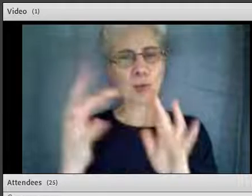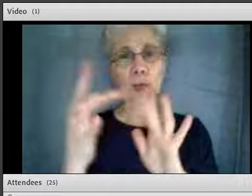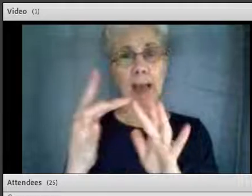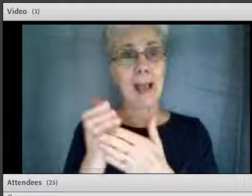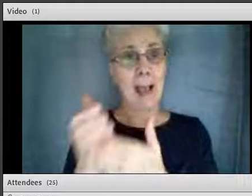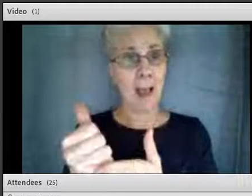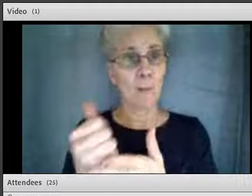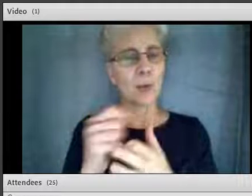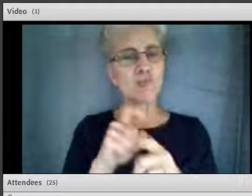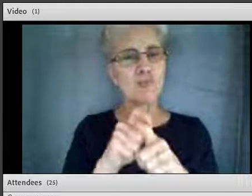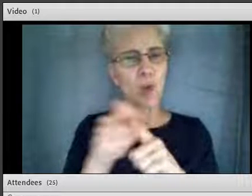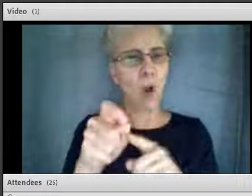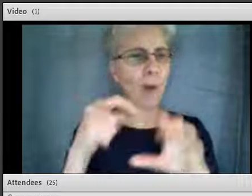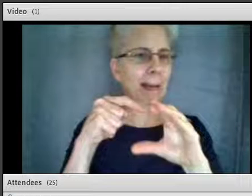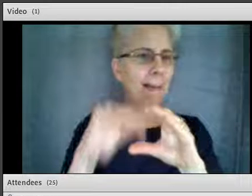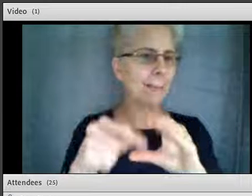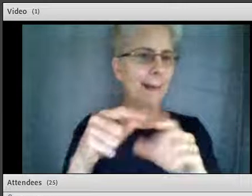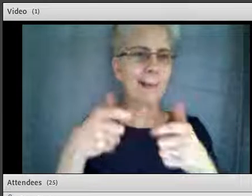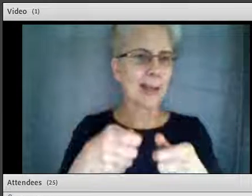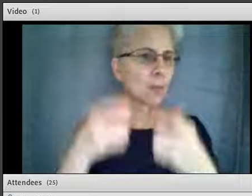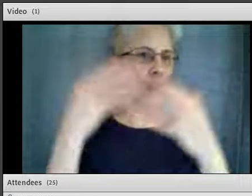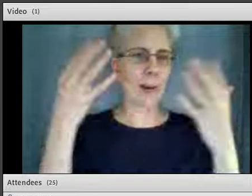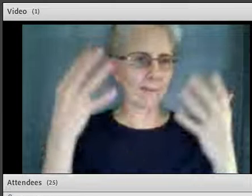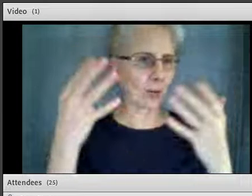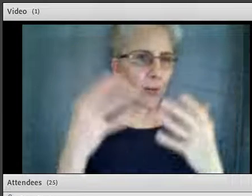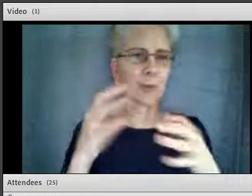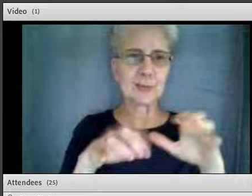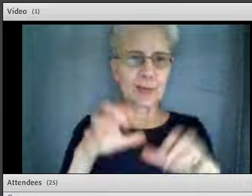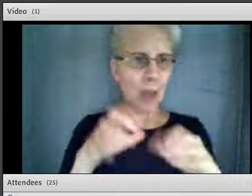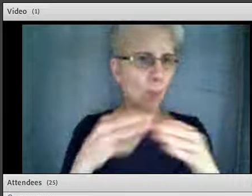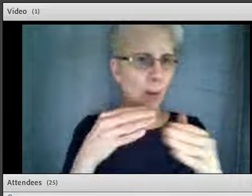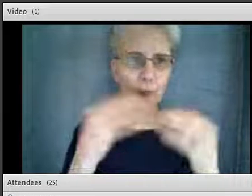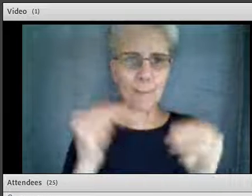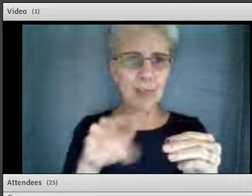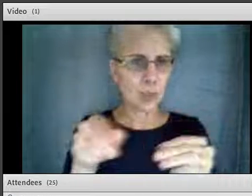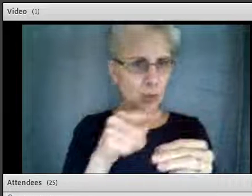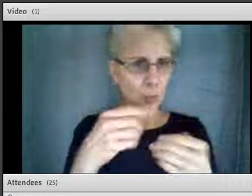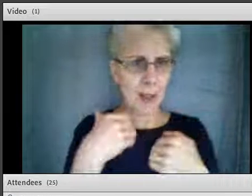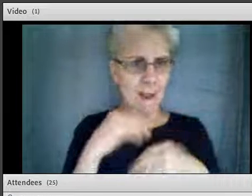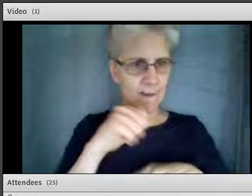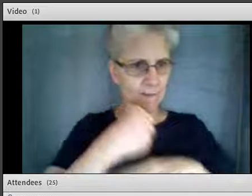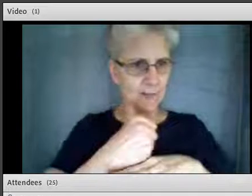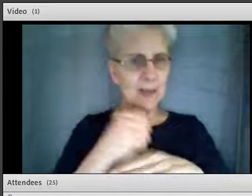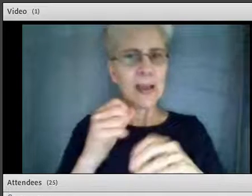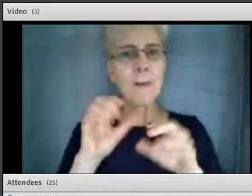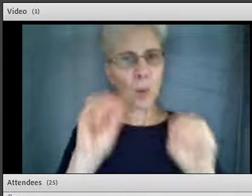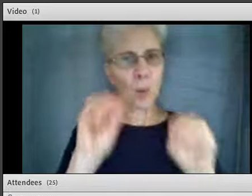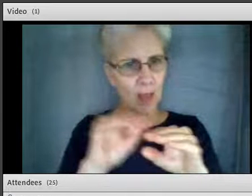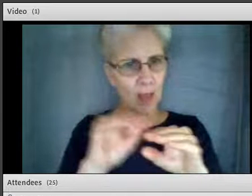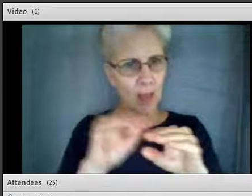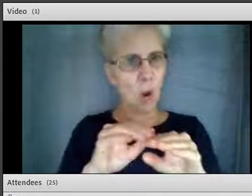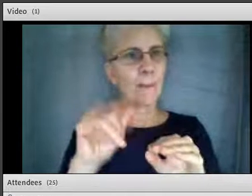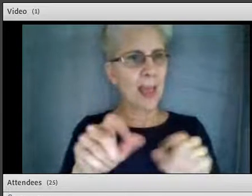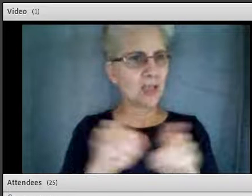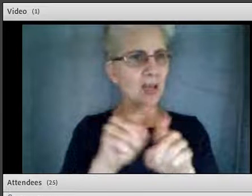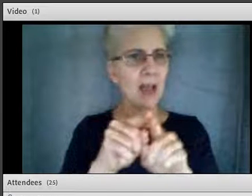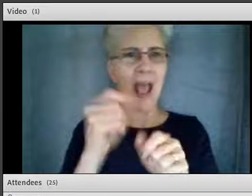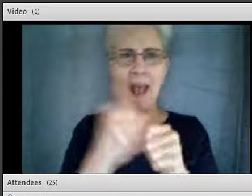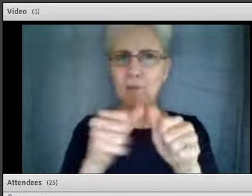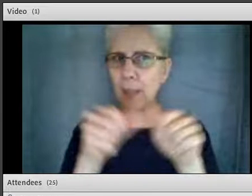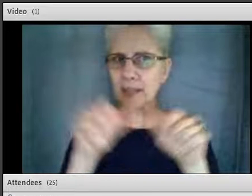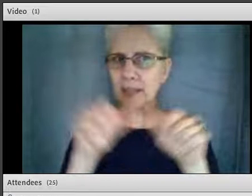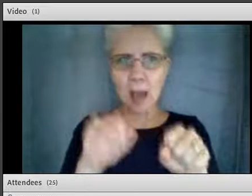text, chat, whatever methods you have, get that on that page in every place possible. And one of the key places